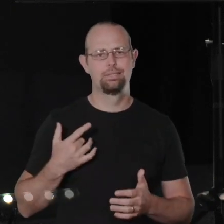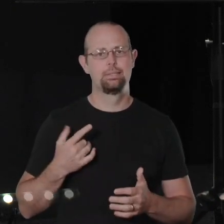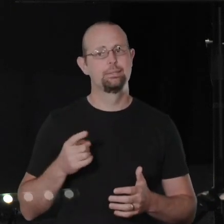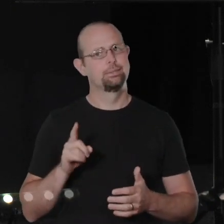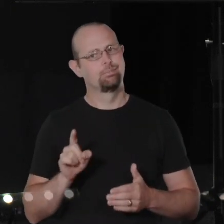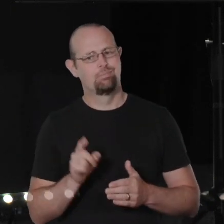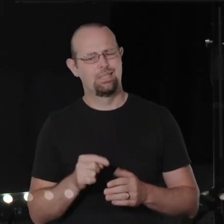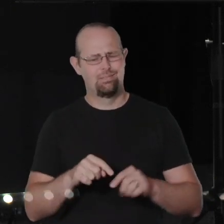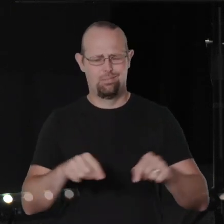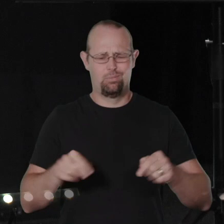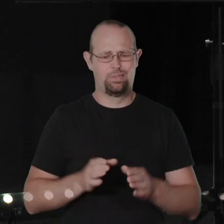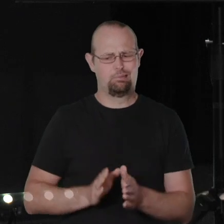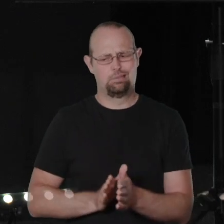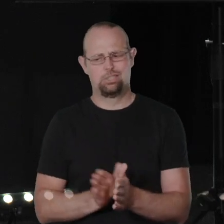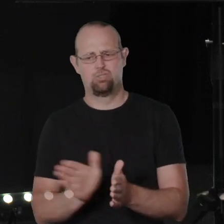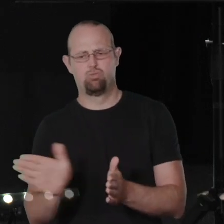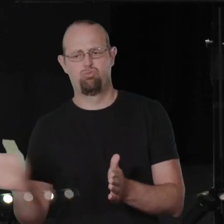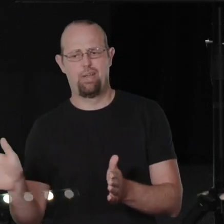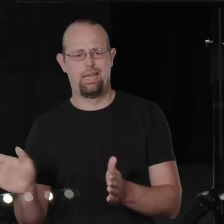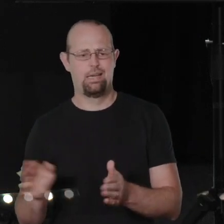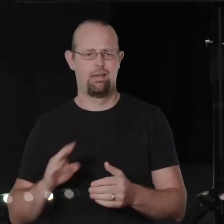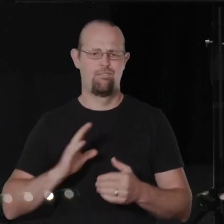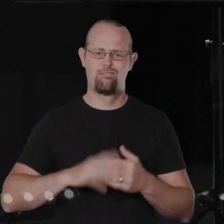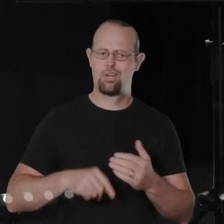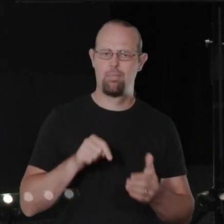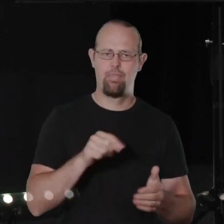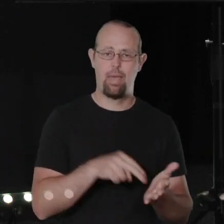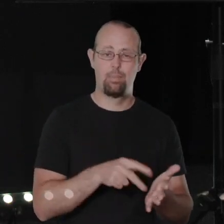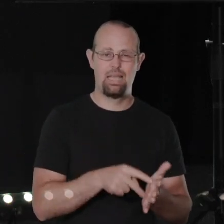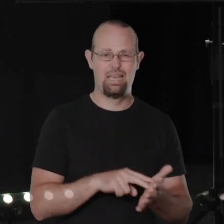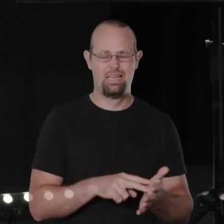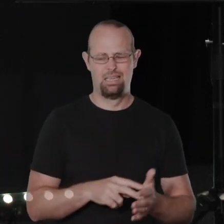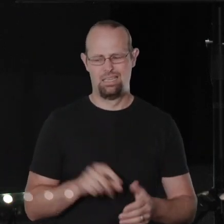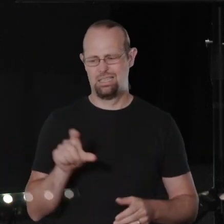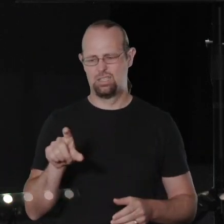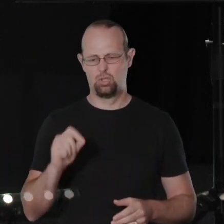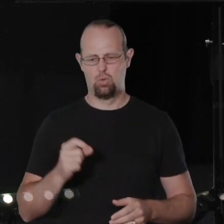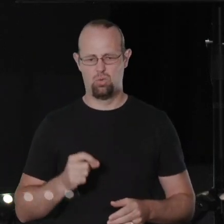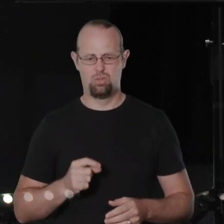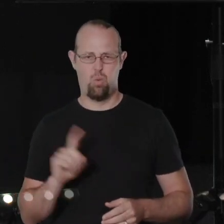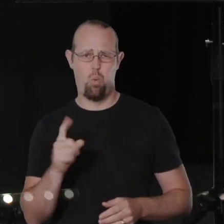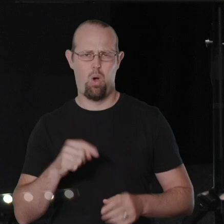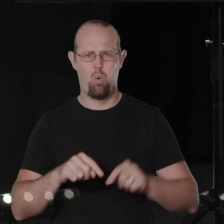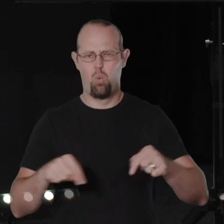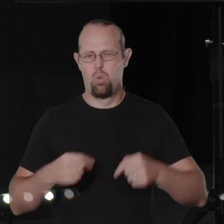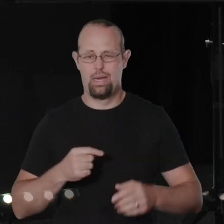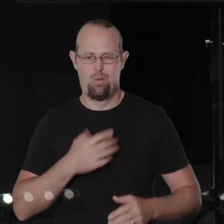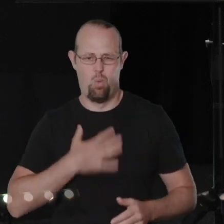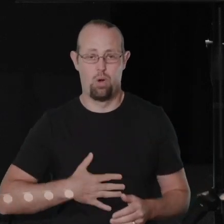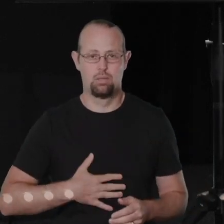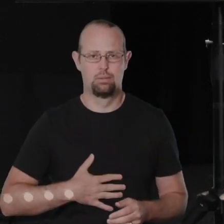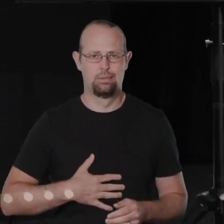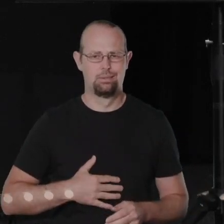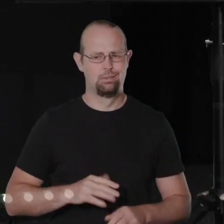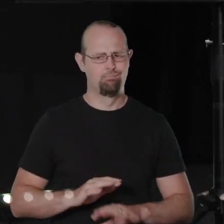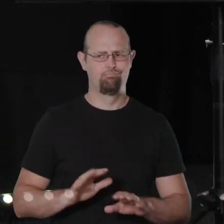plan for our lives, but we strayed for that plan, choosing our own path, choosing our own preferences